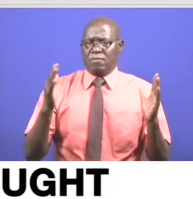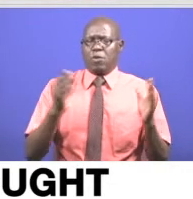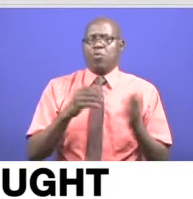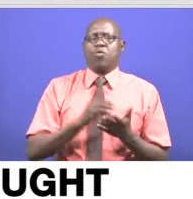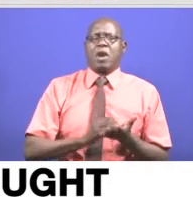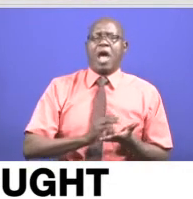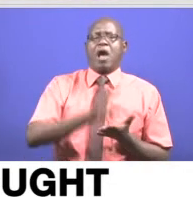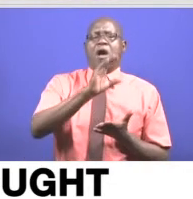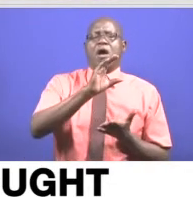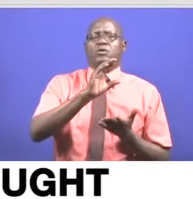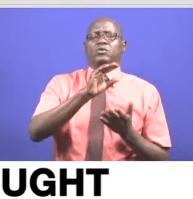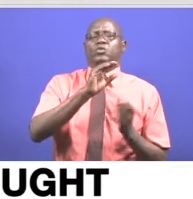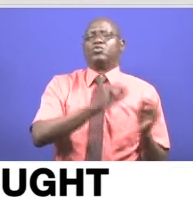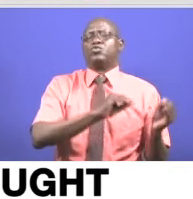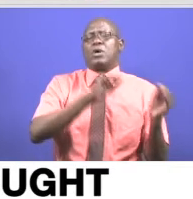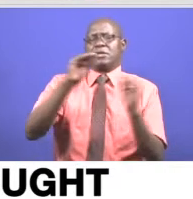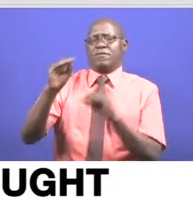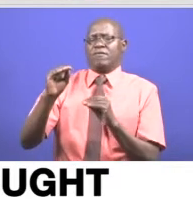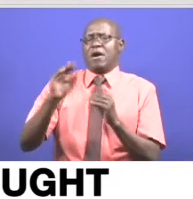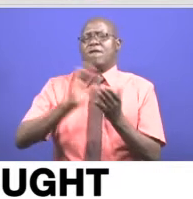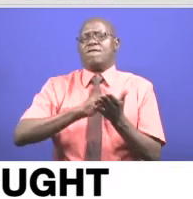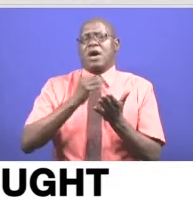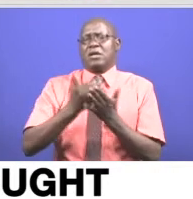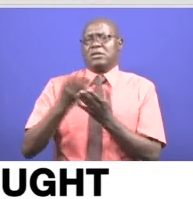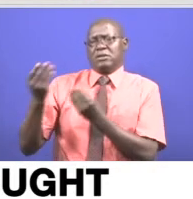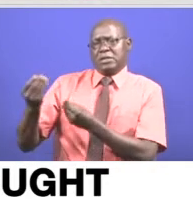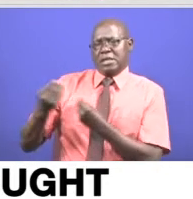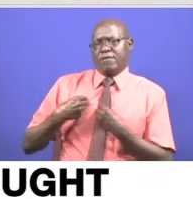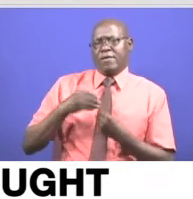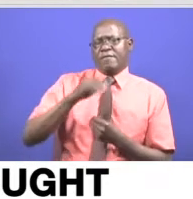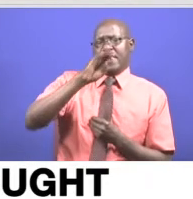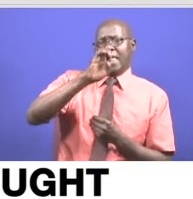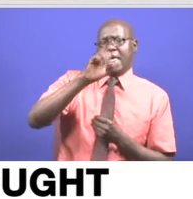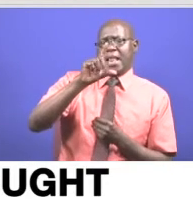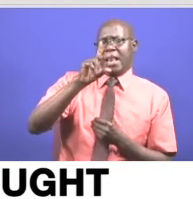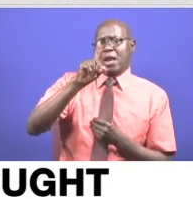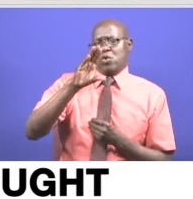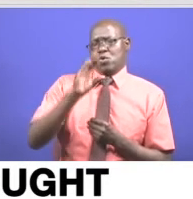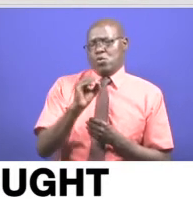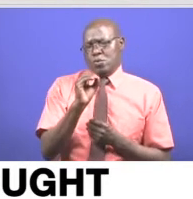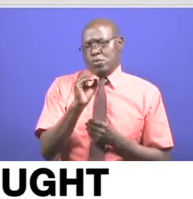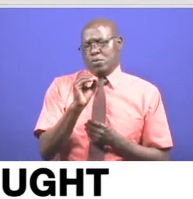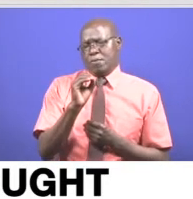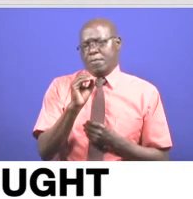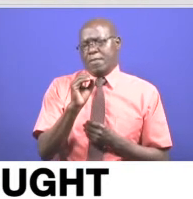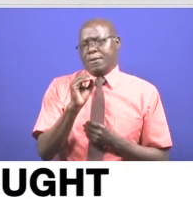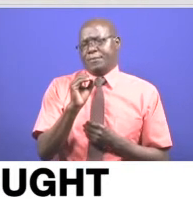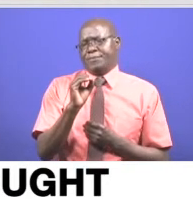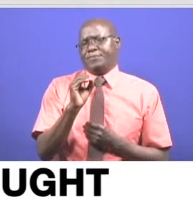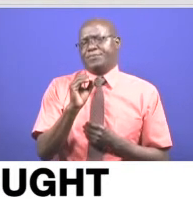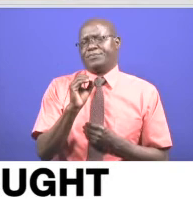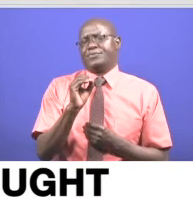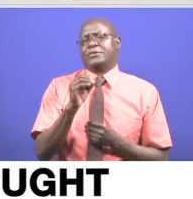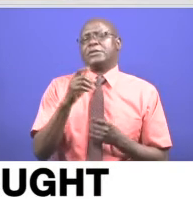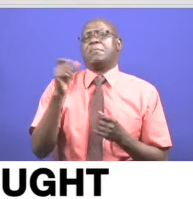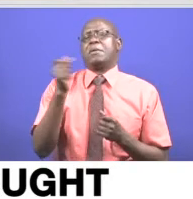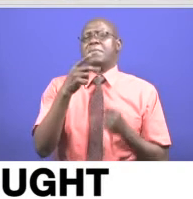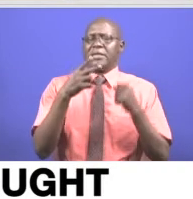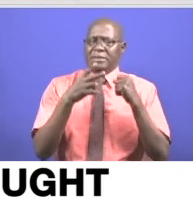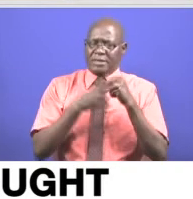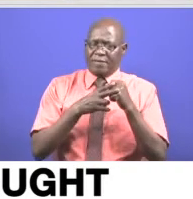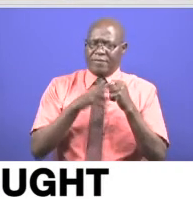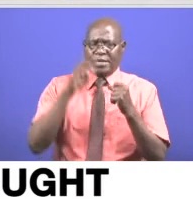transfers through the funds that are being given to us by ELDO. Mm-hmm. And the reason we are doing the seven months from